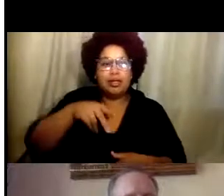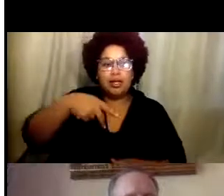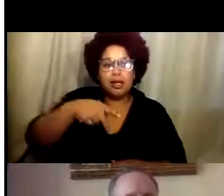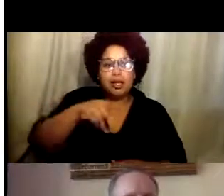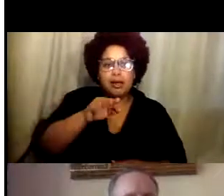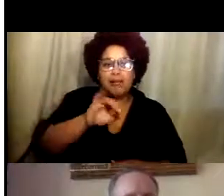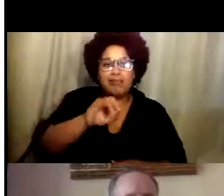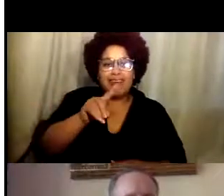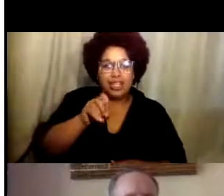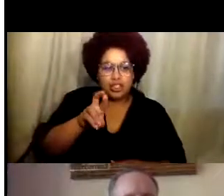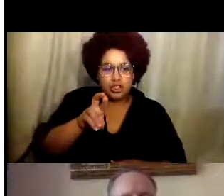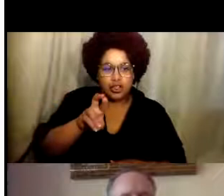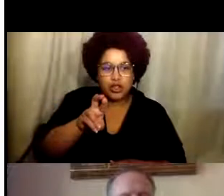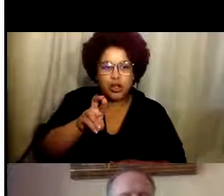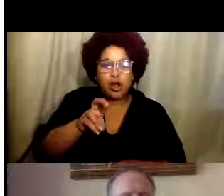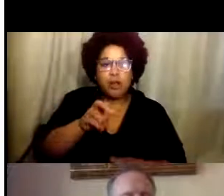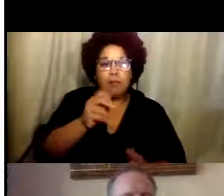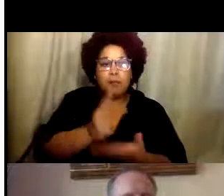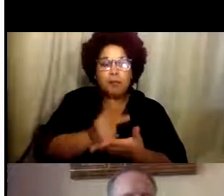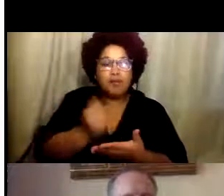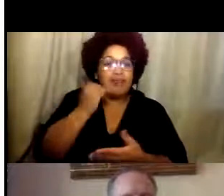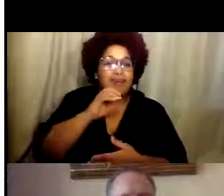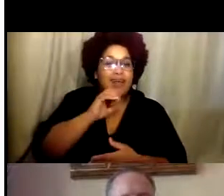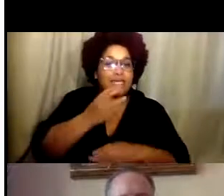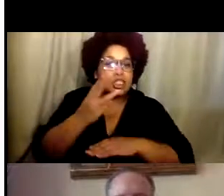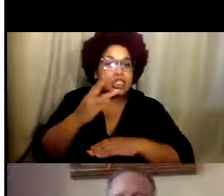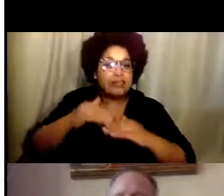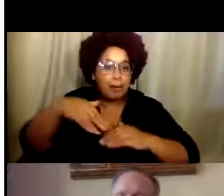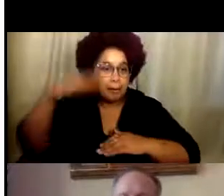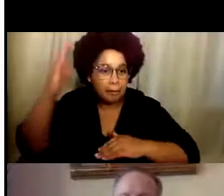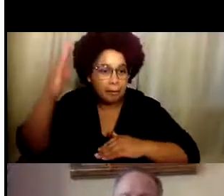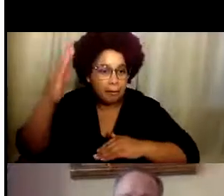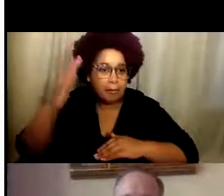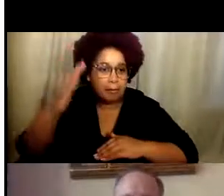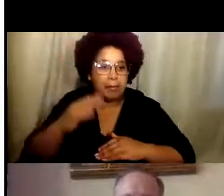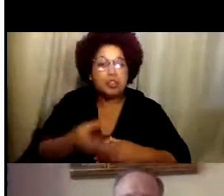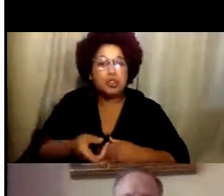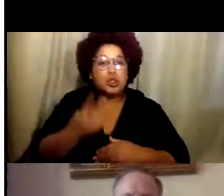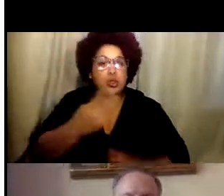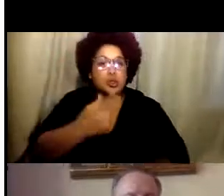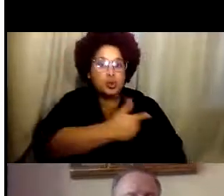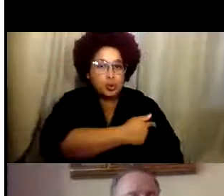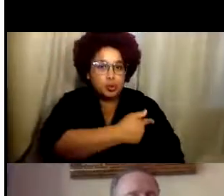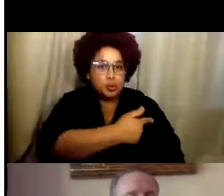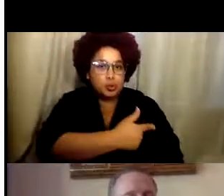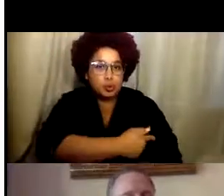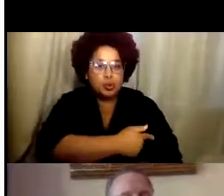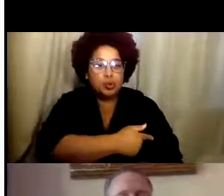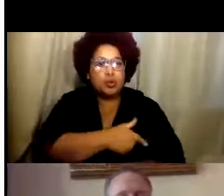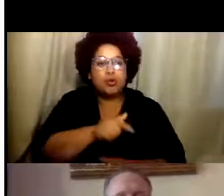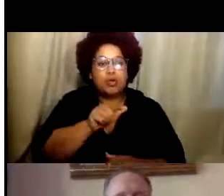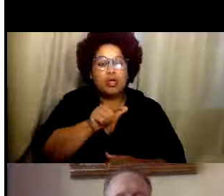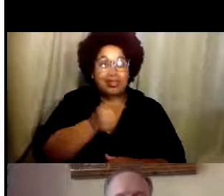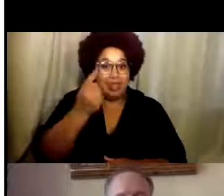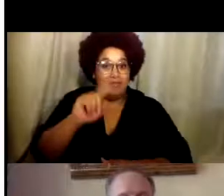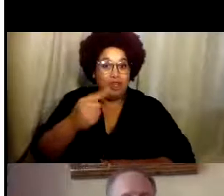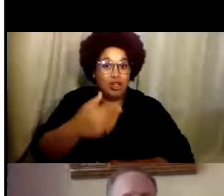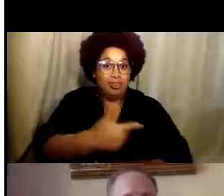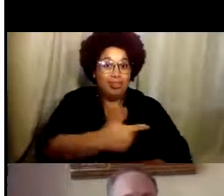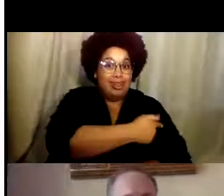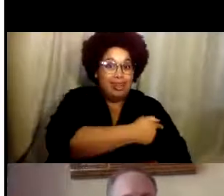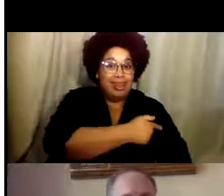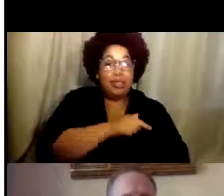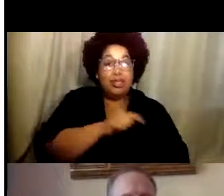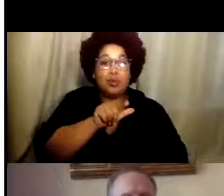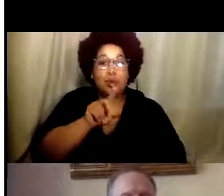is approved for people 16 years and older, and it involves 2 doses given 21 days apart.